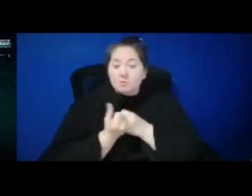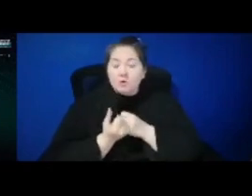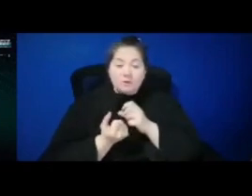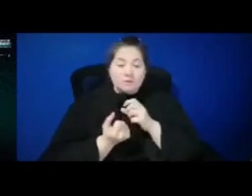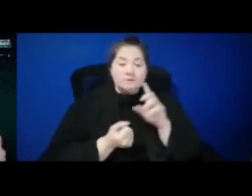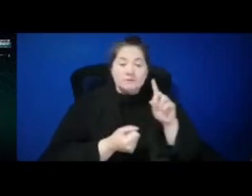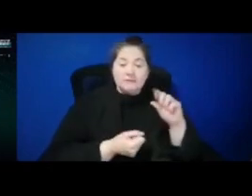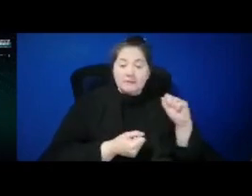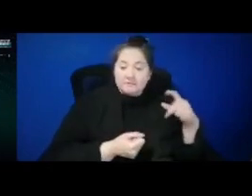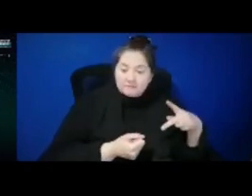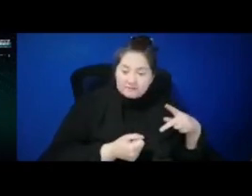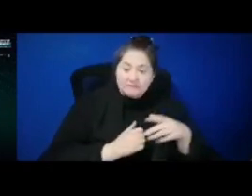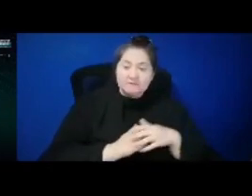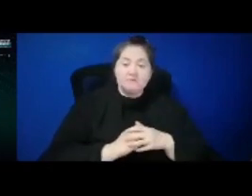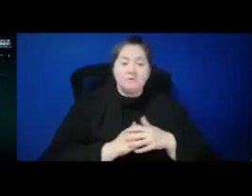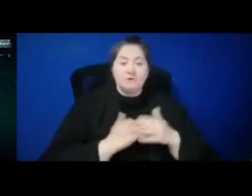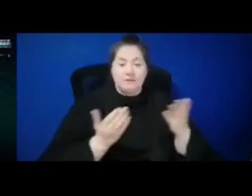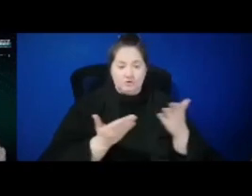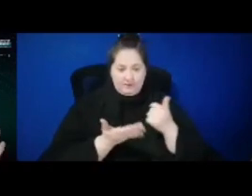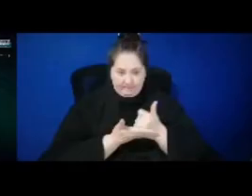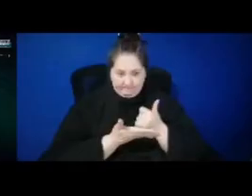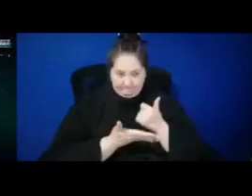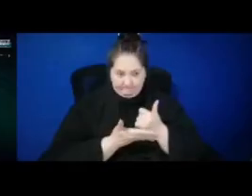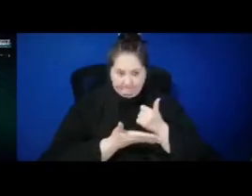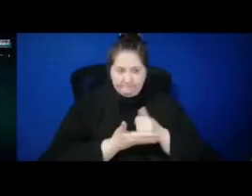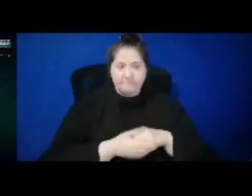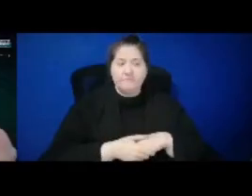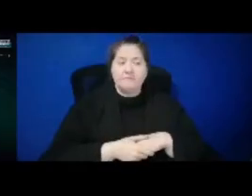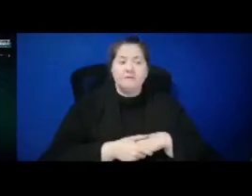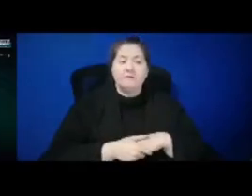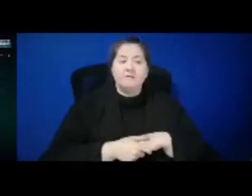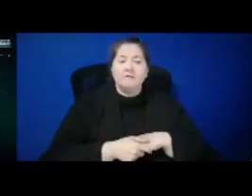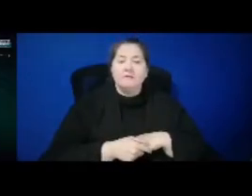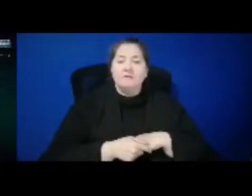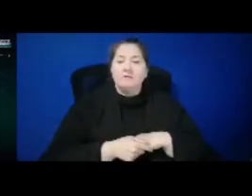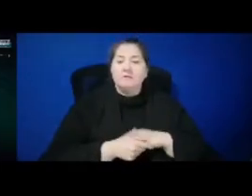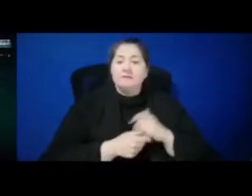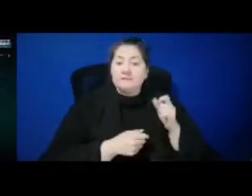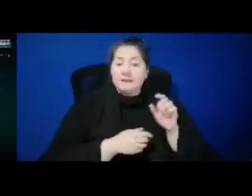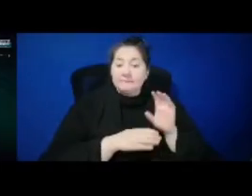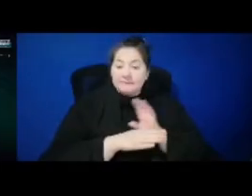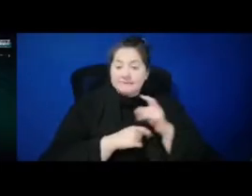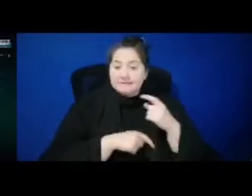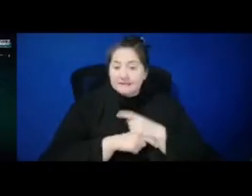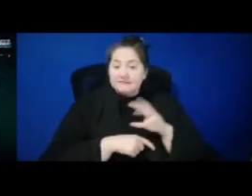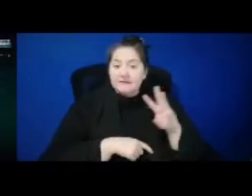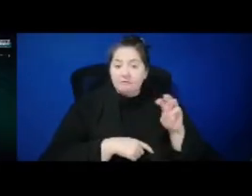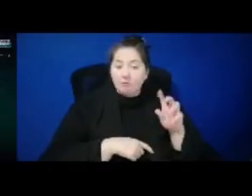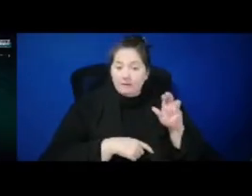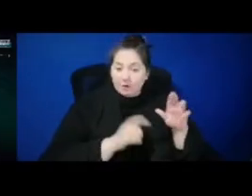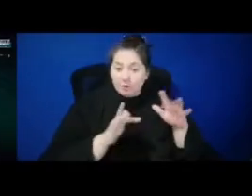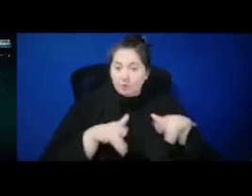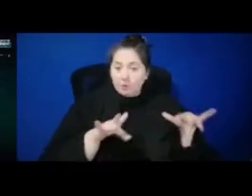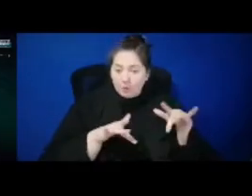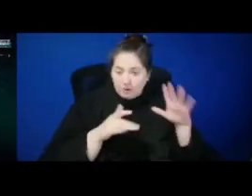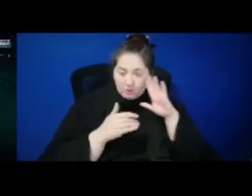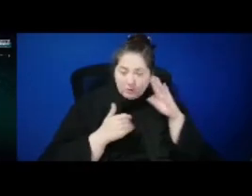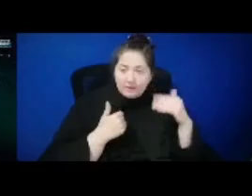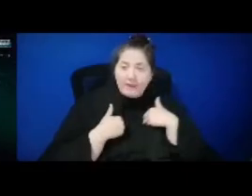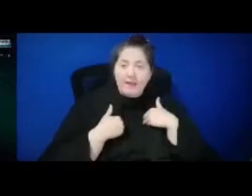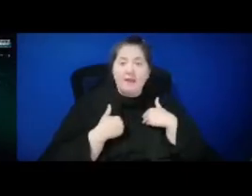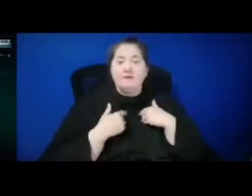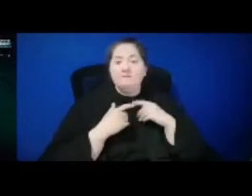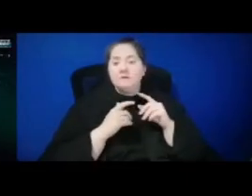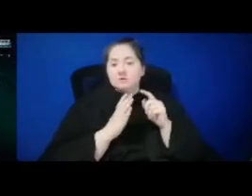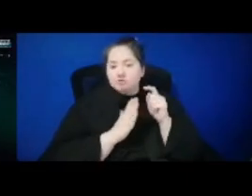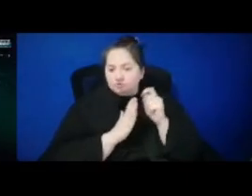support professionals, we are here to help you. Again, within 10 business days, we will have the webinar recording. It will have the